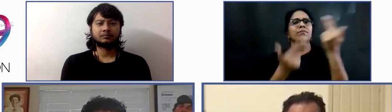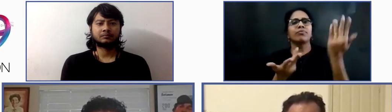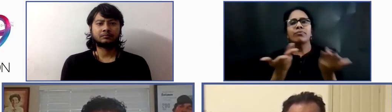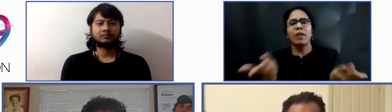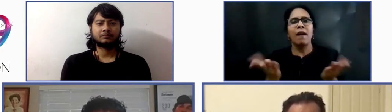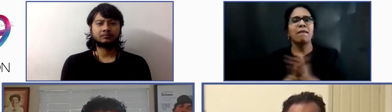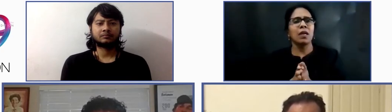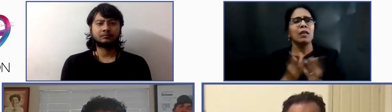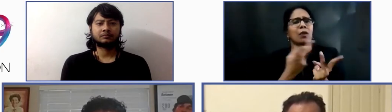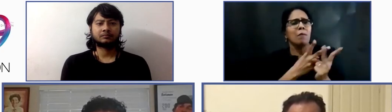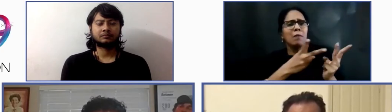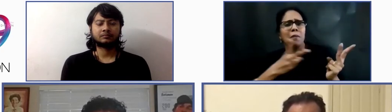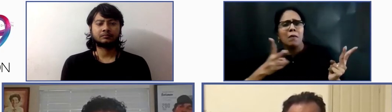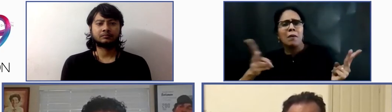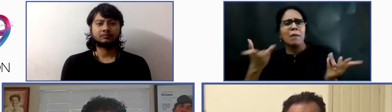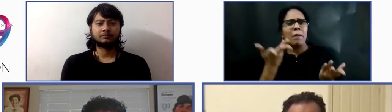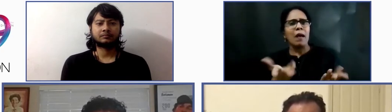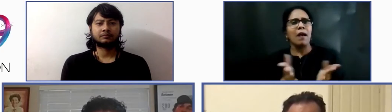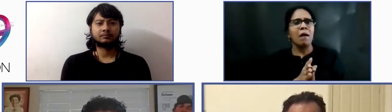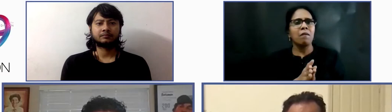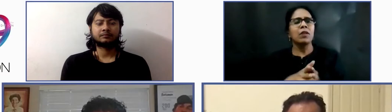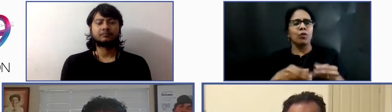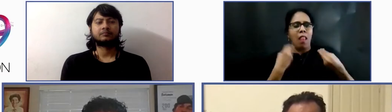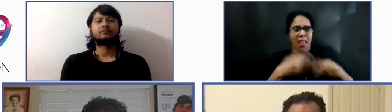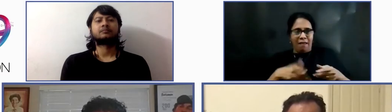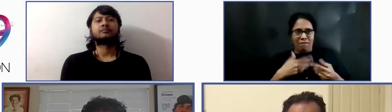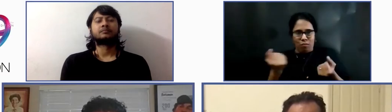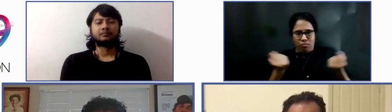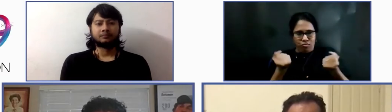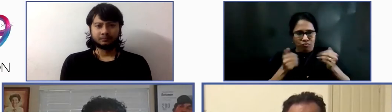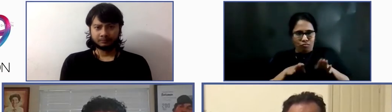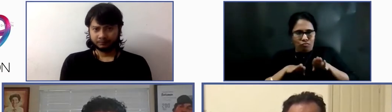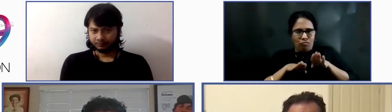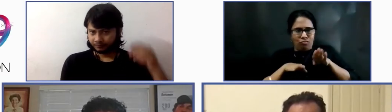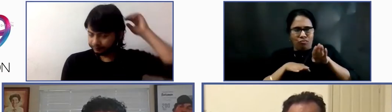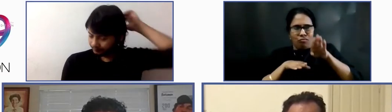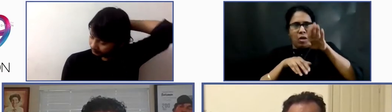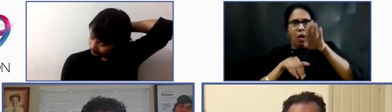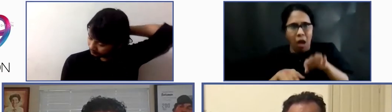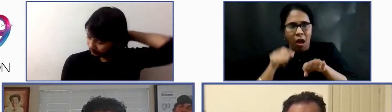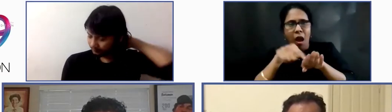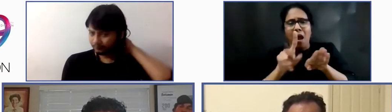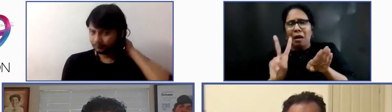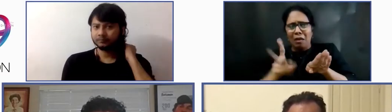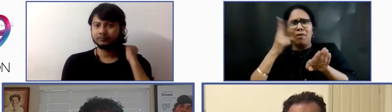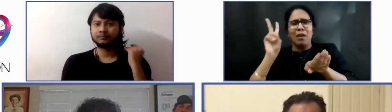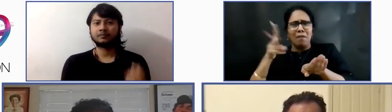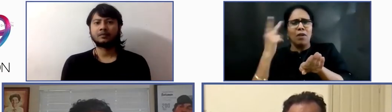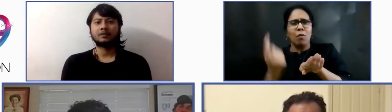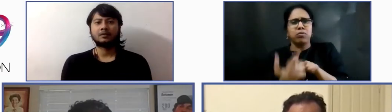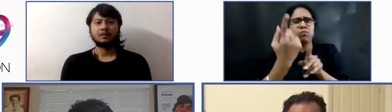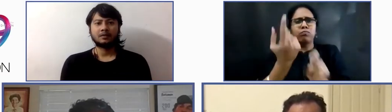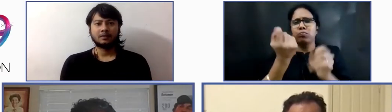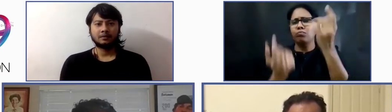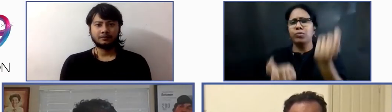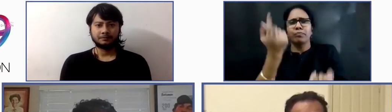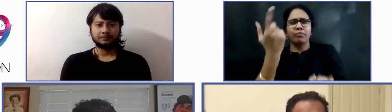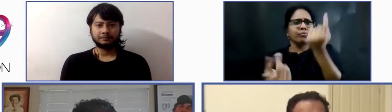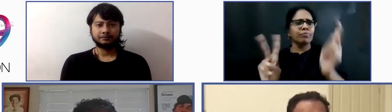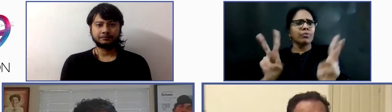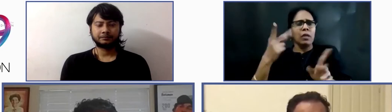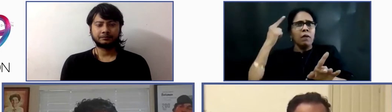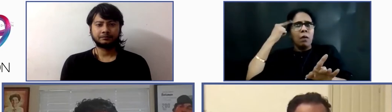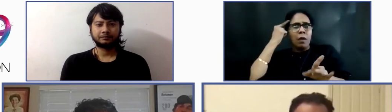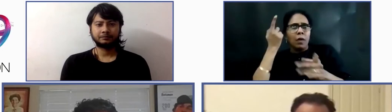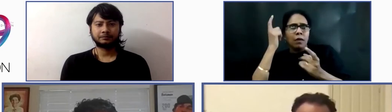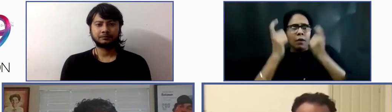things happening from the time that you left and the time that you arrived. There are a million thoughts and a million perceptions and a million things happening in your mind.